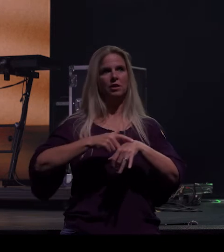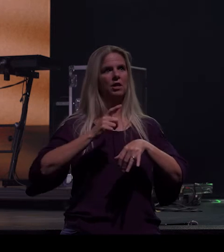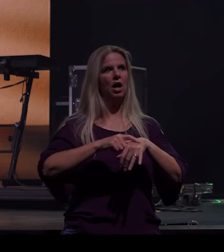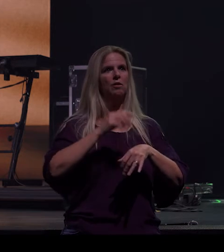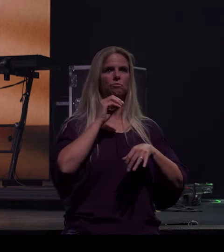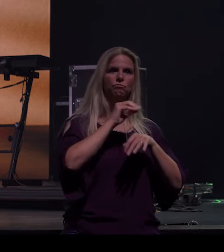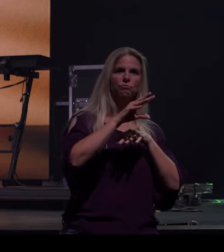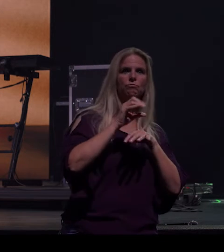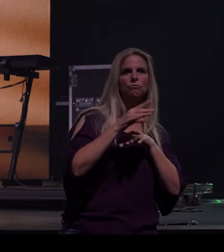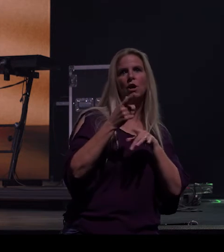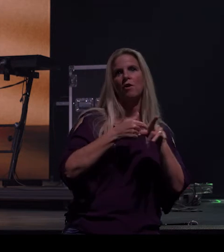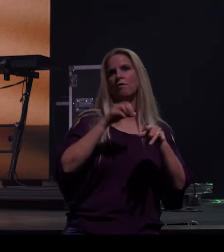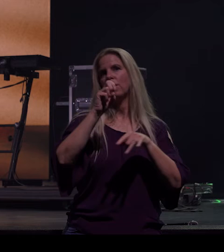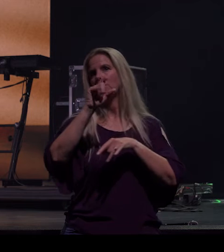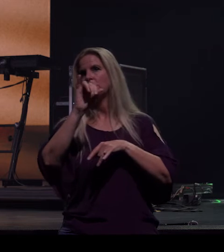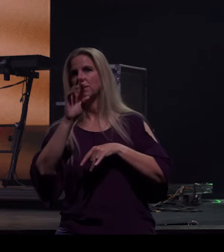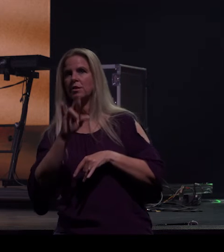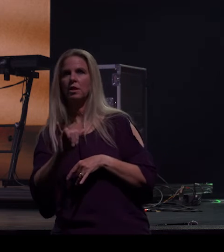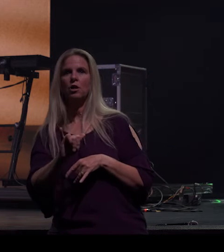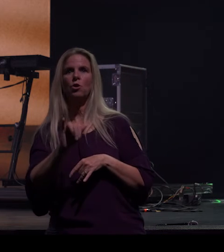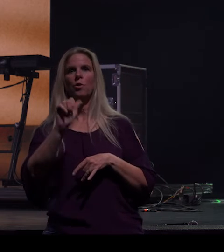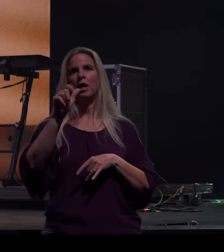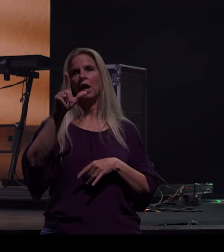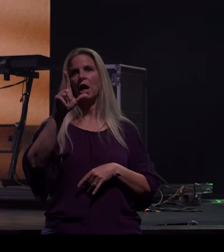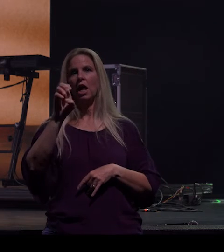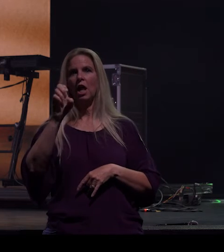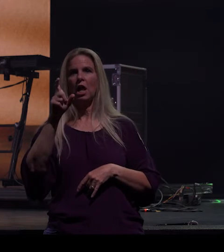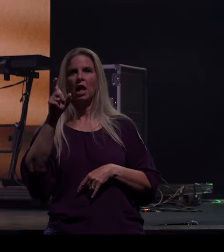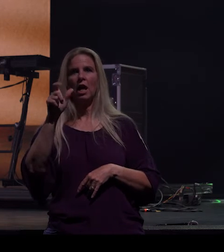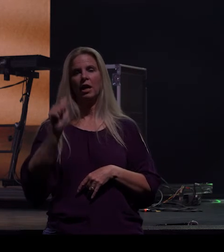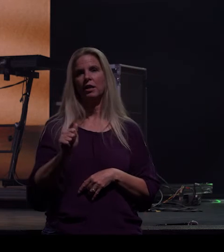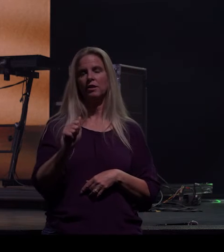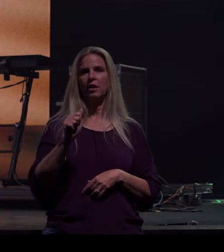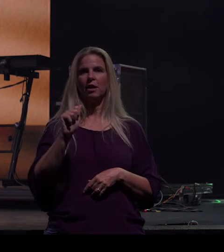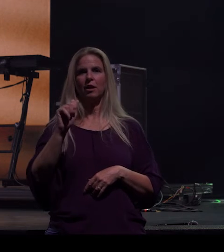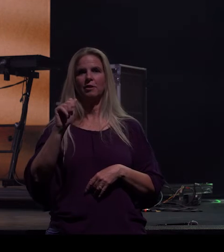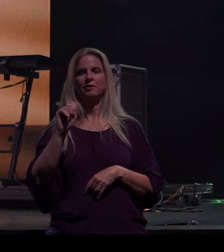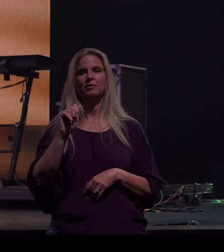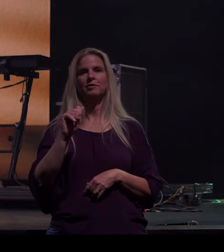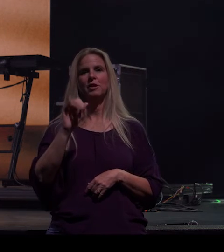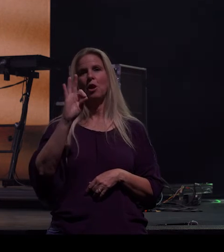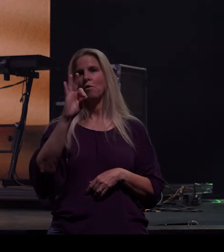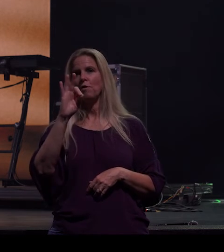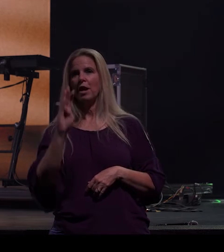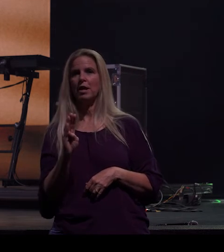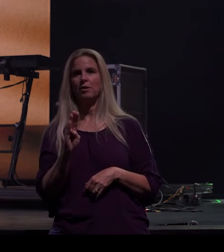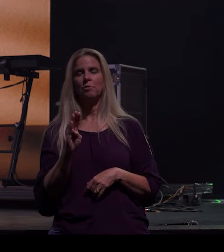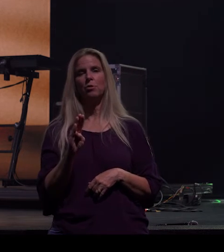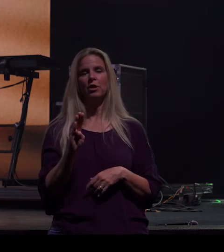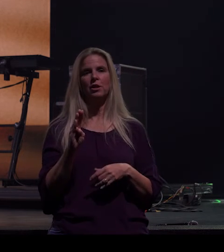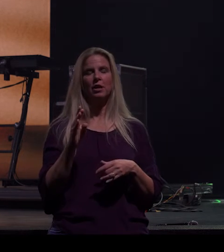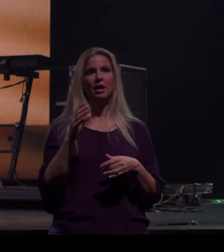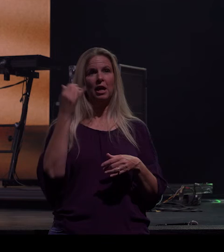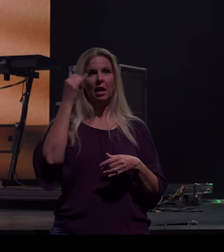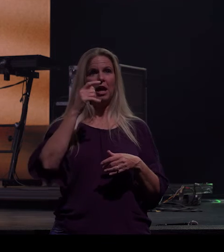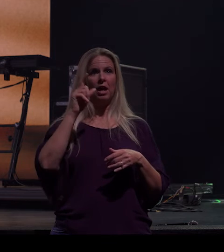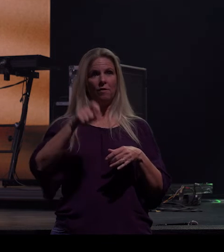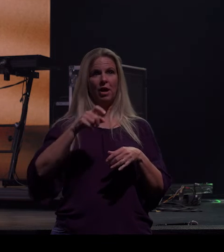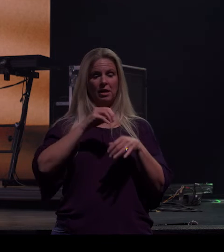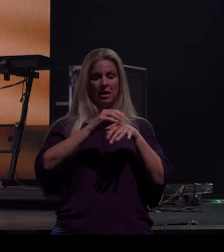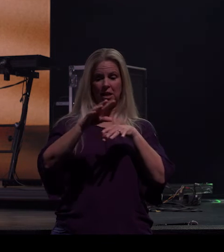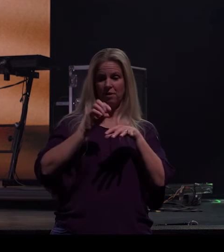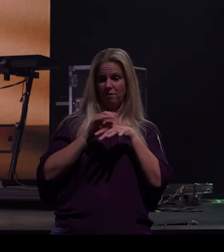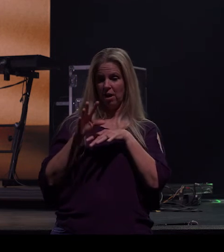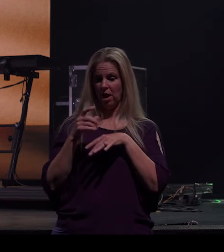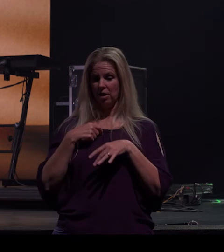from Siri, Alexa, YouTube, Facebook, Instagram. I mean, if I need advice like